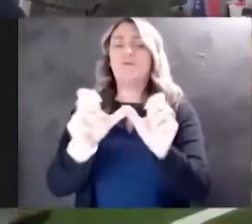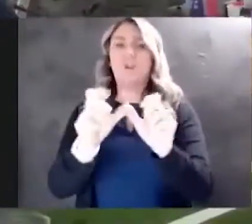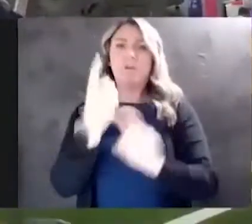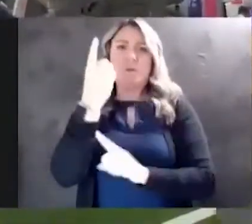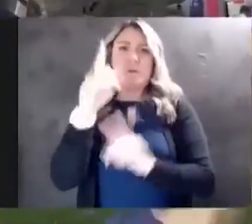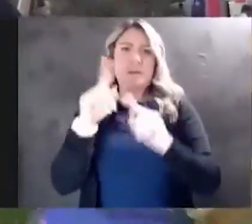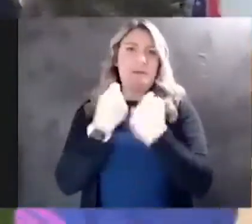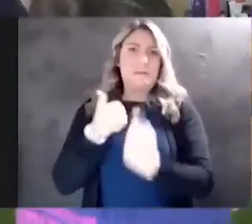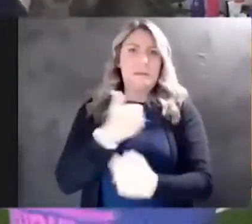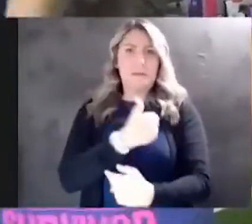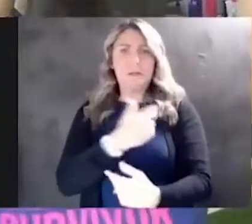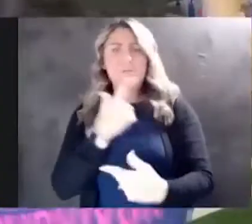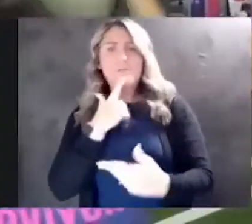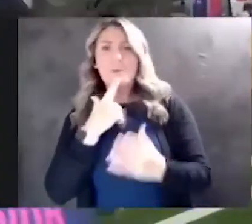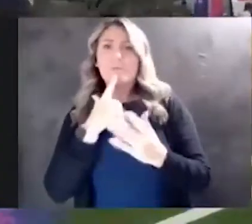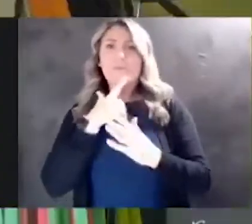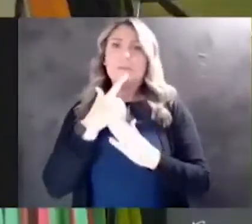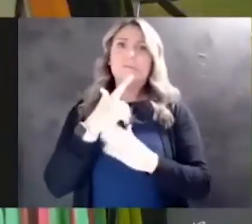youngest daughter.